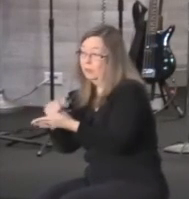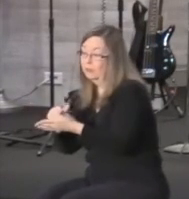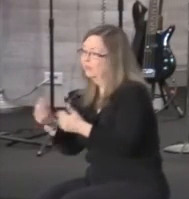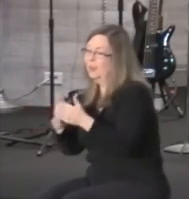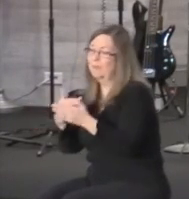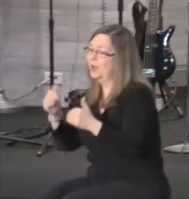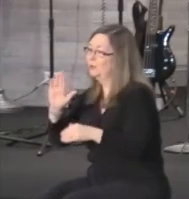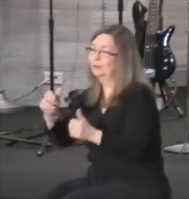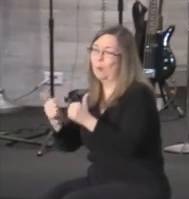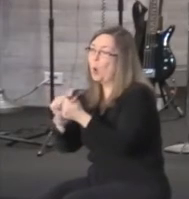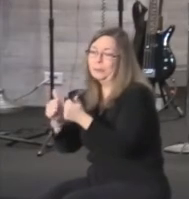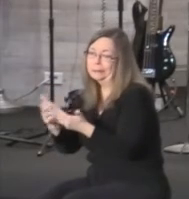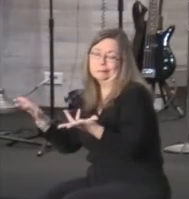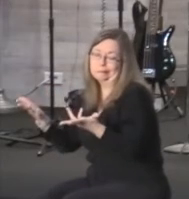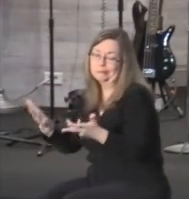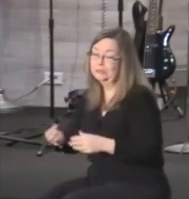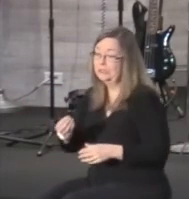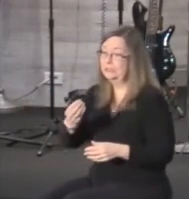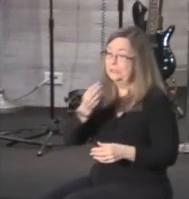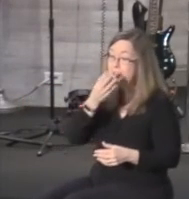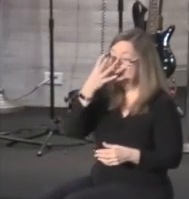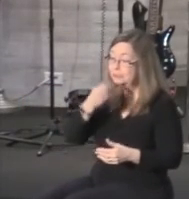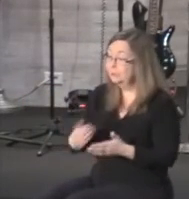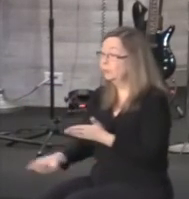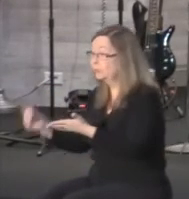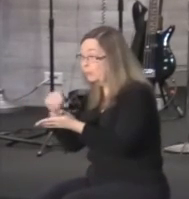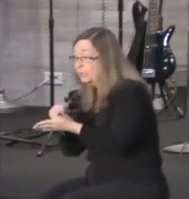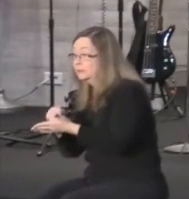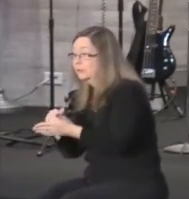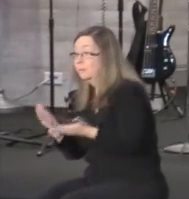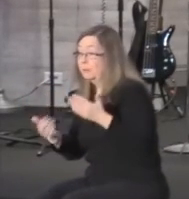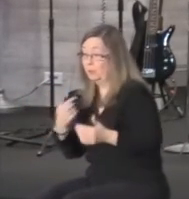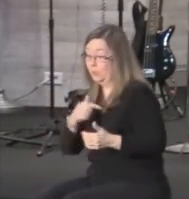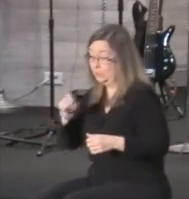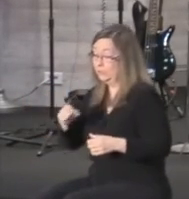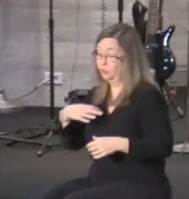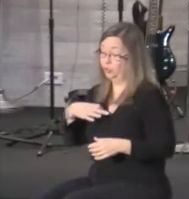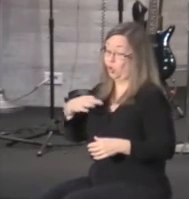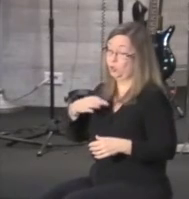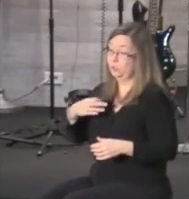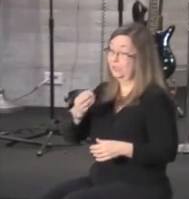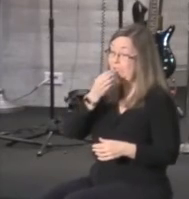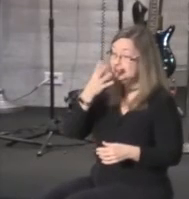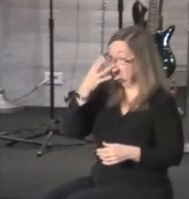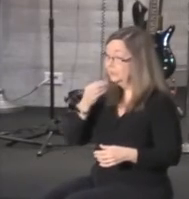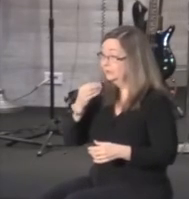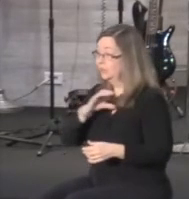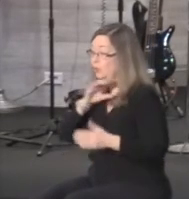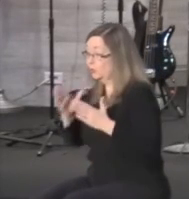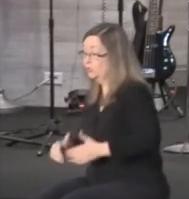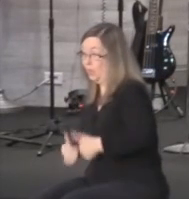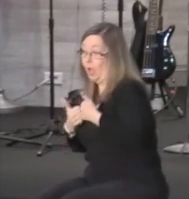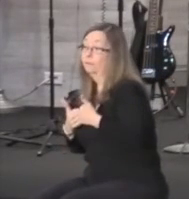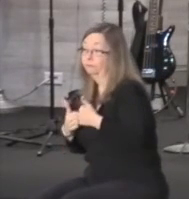into, you've seen them. Eat, sleep, whatever, repeat. Perhaps we need to get some shirts. Eat, sleep,